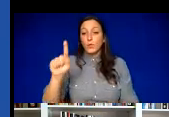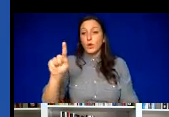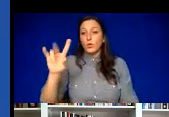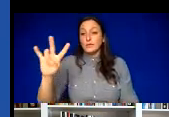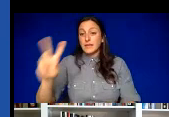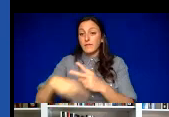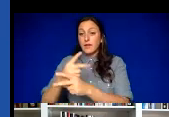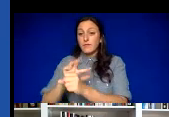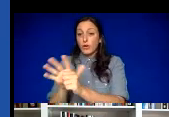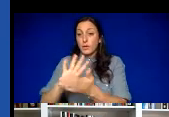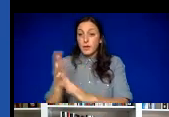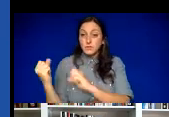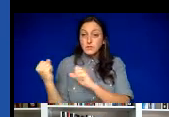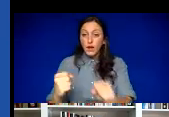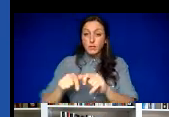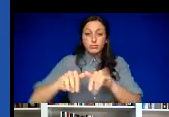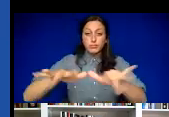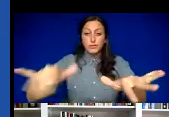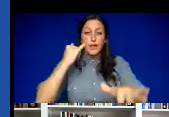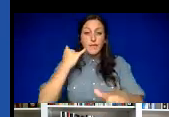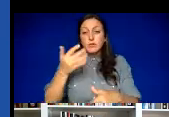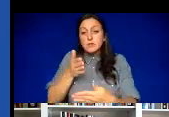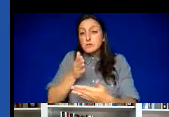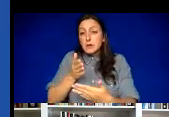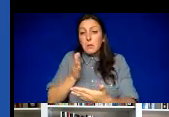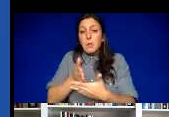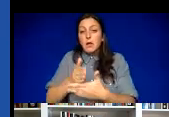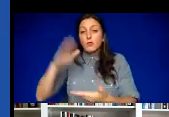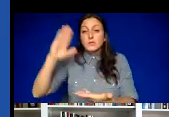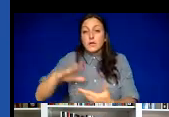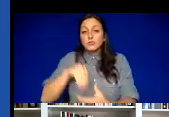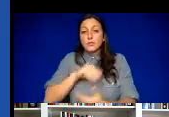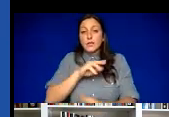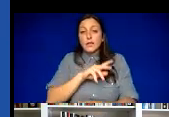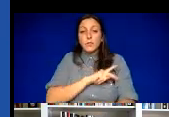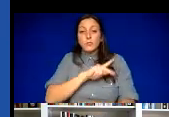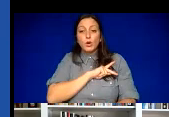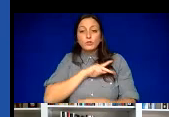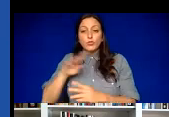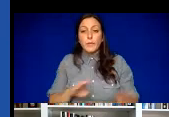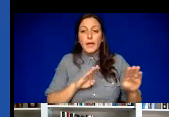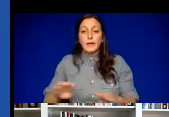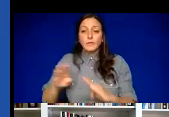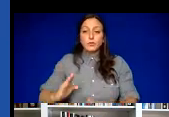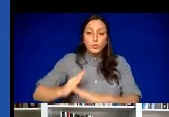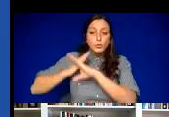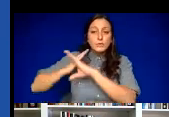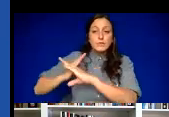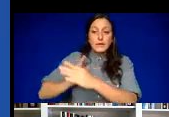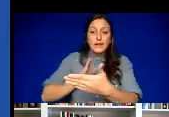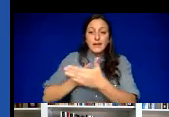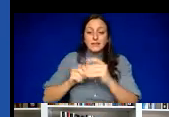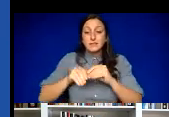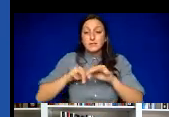any sort of moderate reduction in personal behavior that protects against spread, we could end